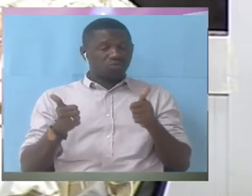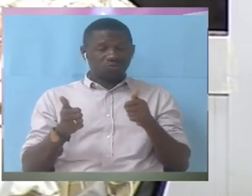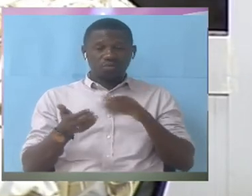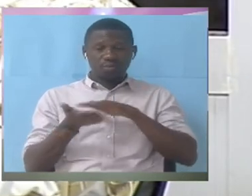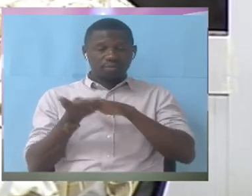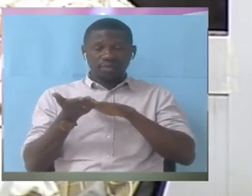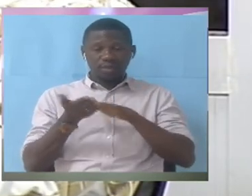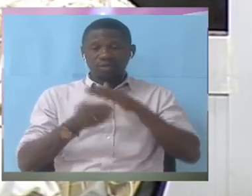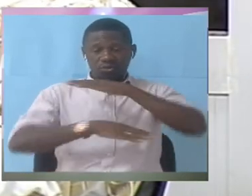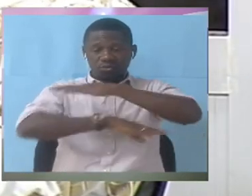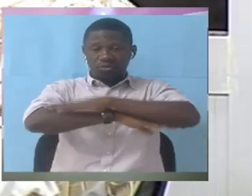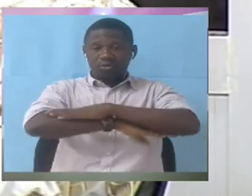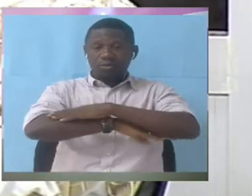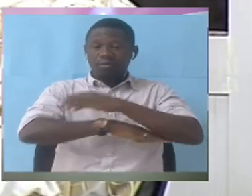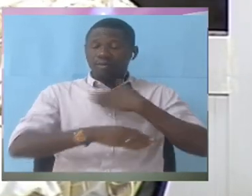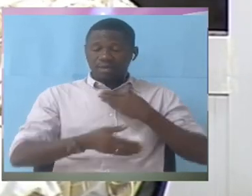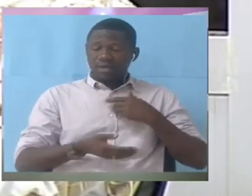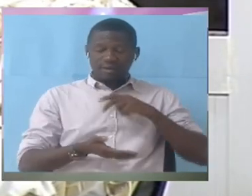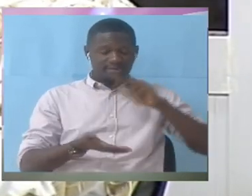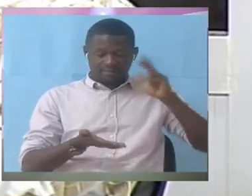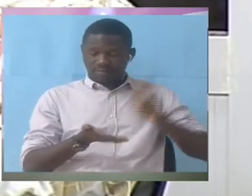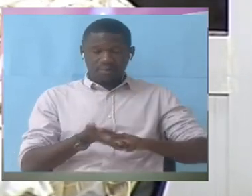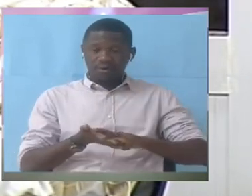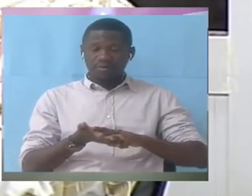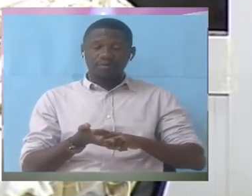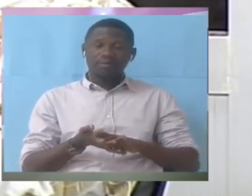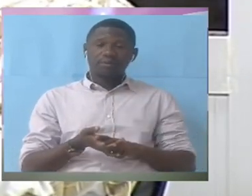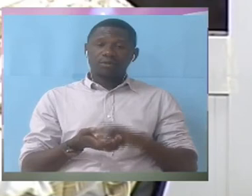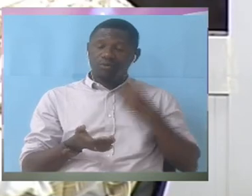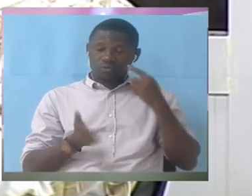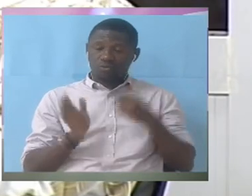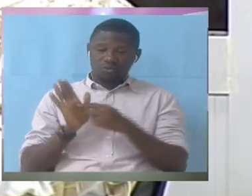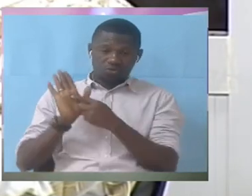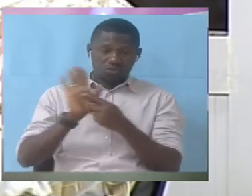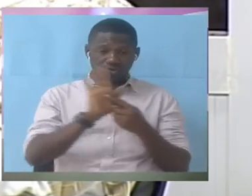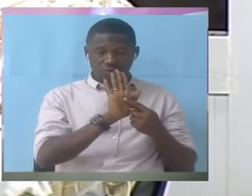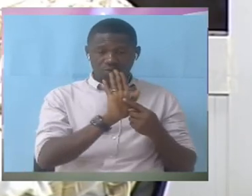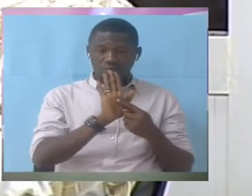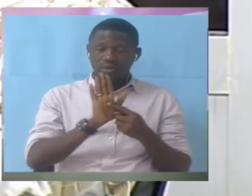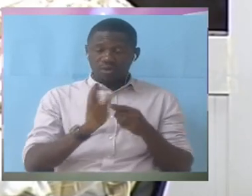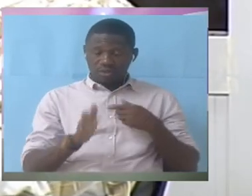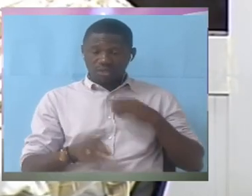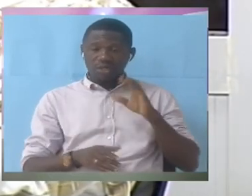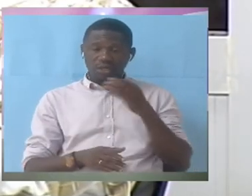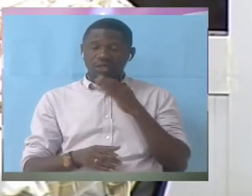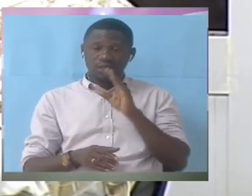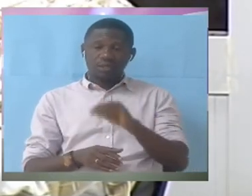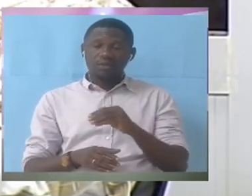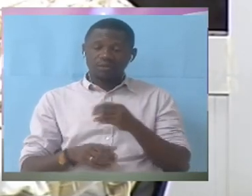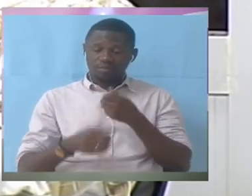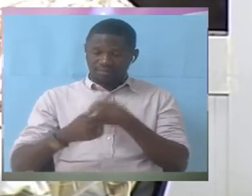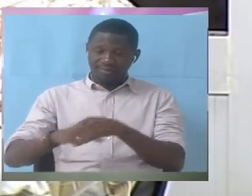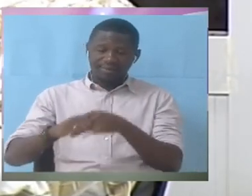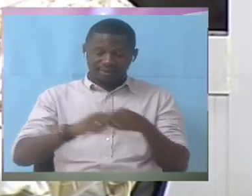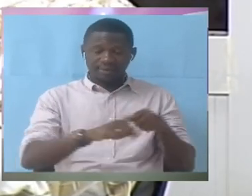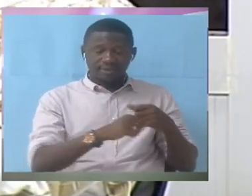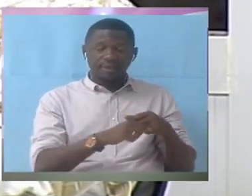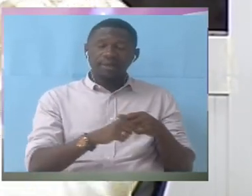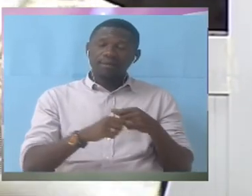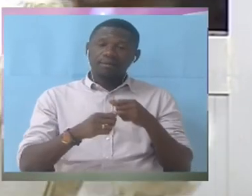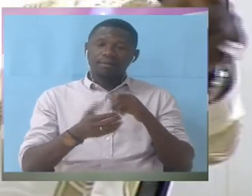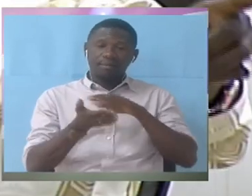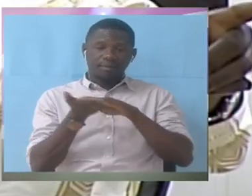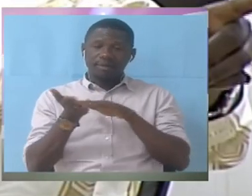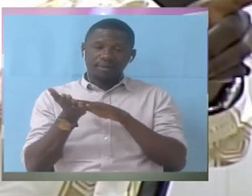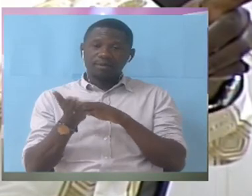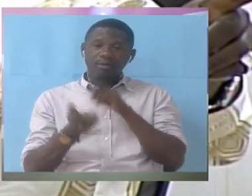ko jange evidence te amna fernde show pour woné that I can practice medicine ne munna fac